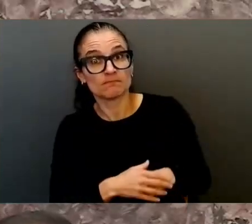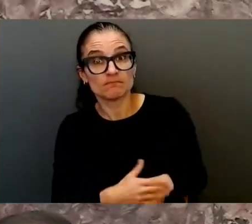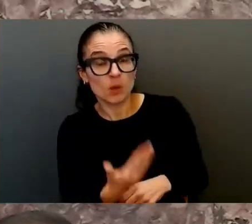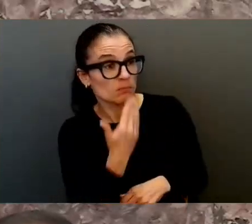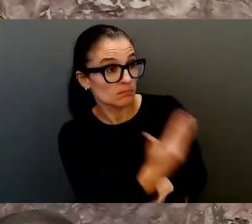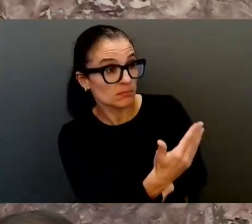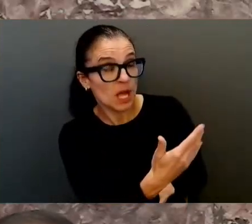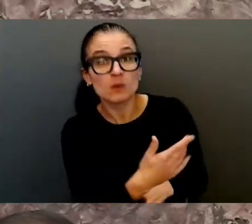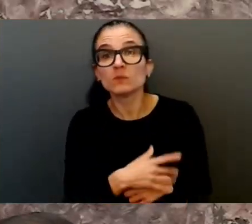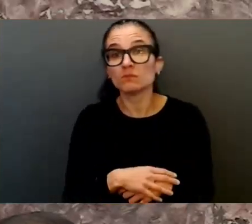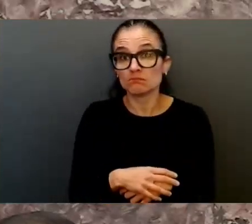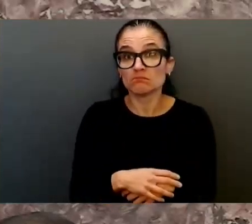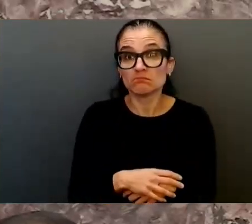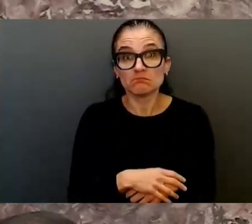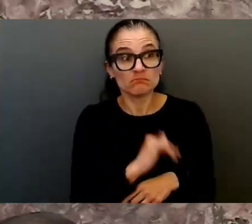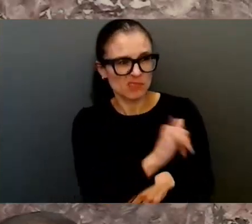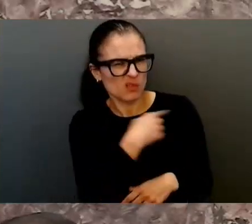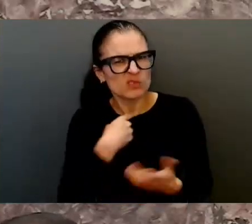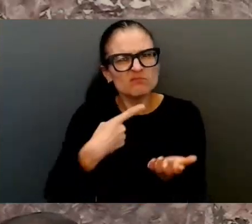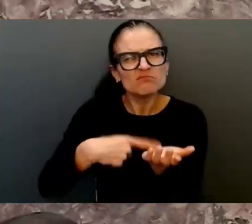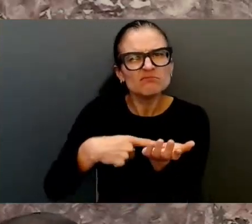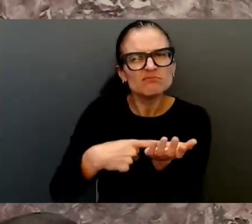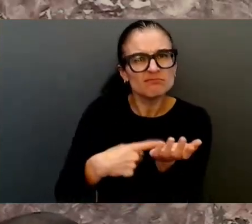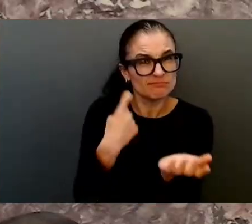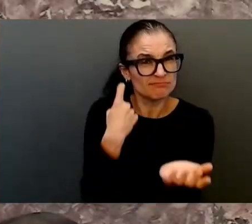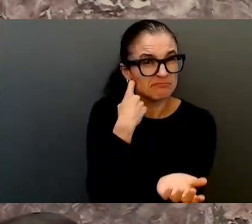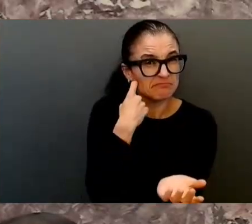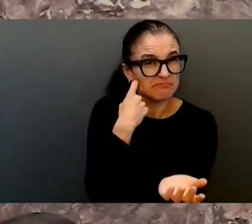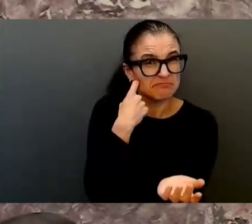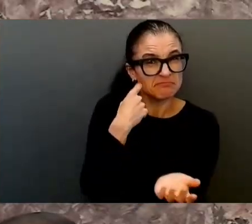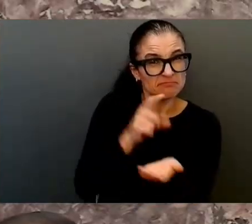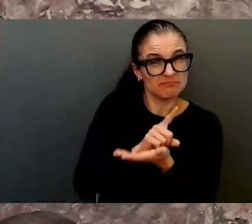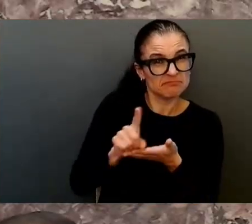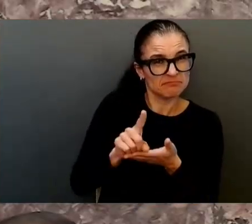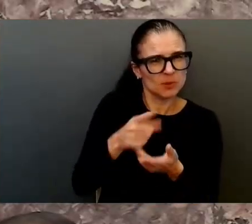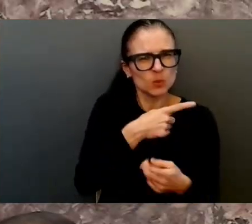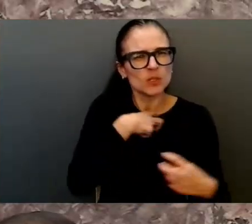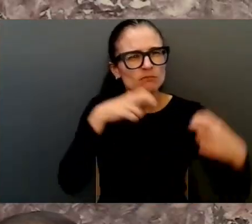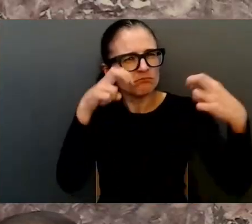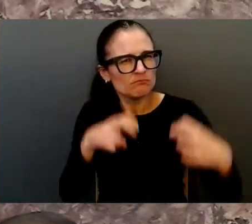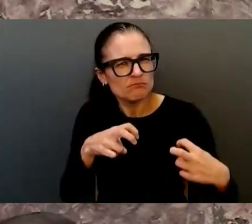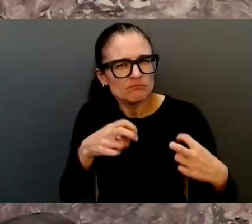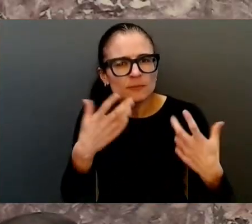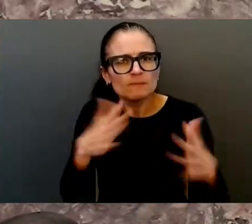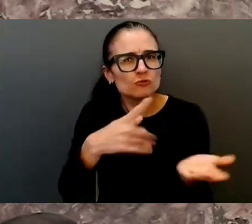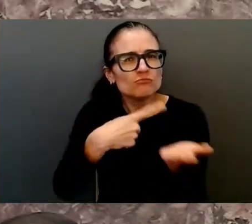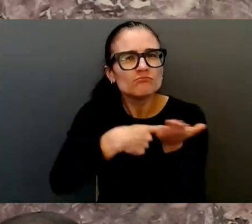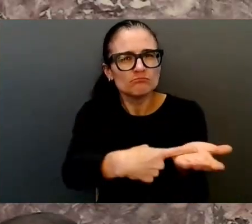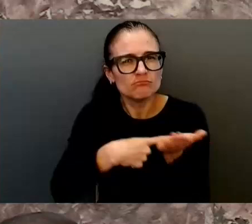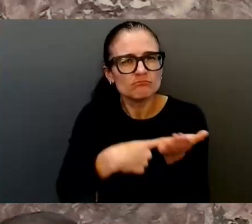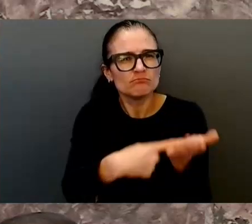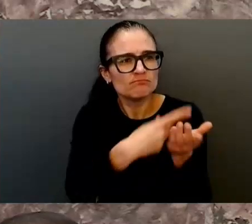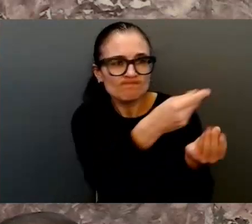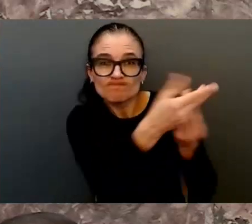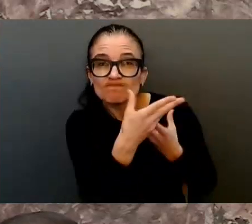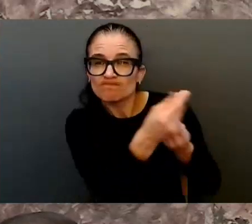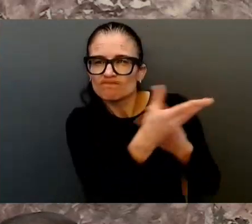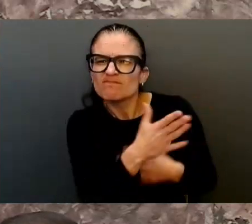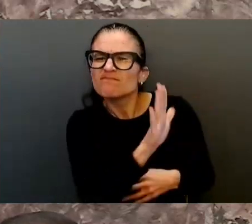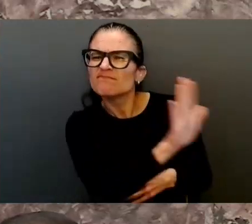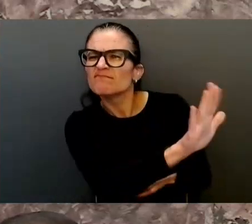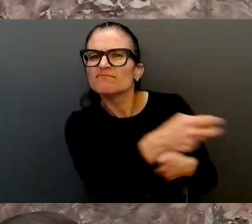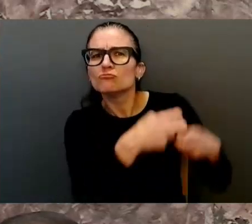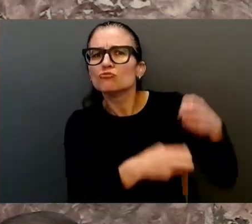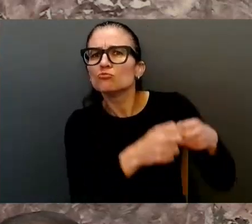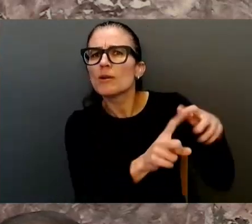he shared with me some of the details of what he is hearing from his constituents and from this facility in question, and I look forward to visiting